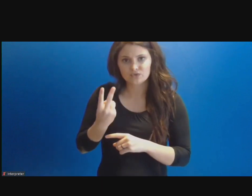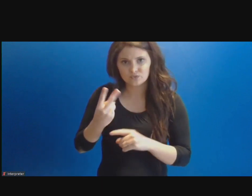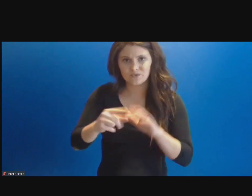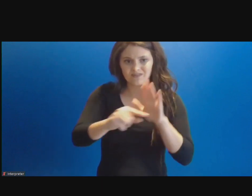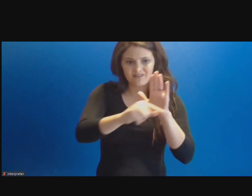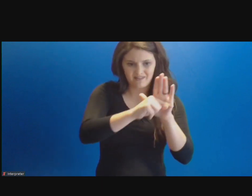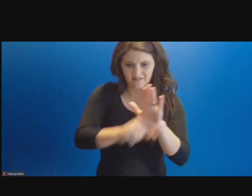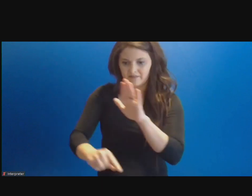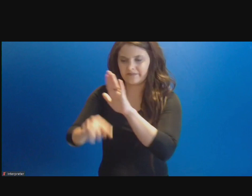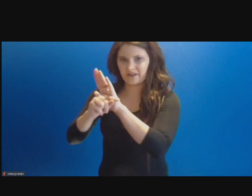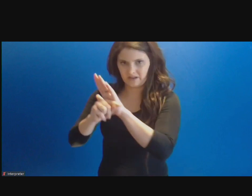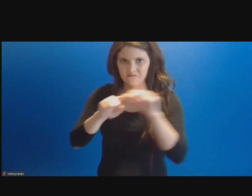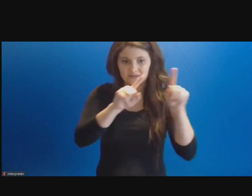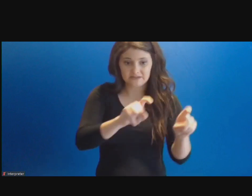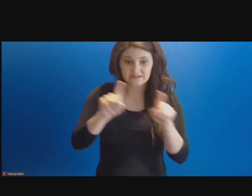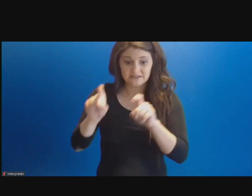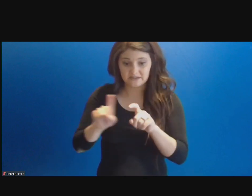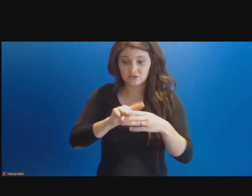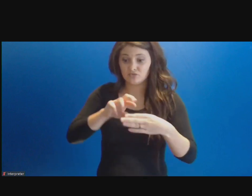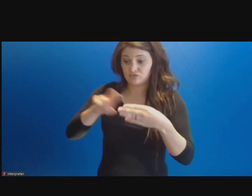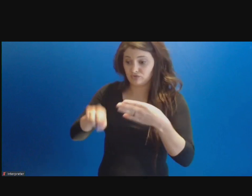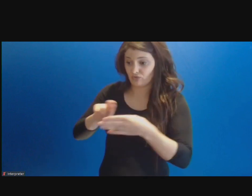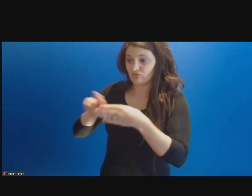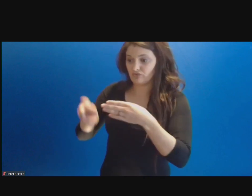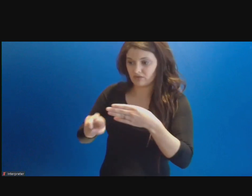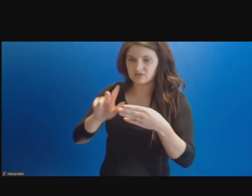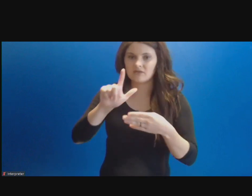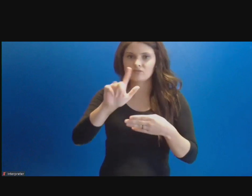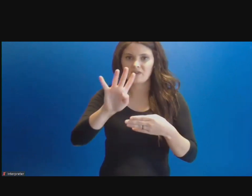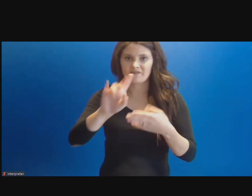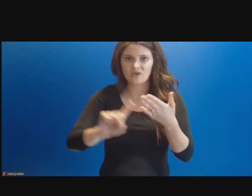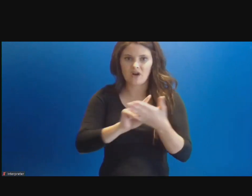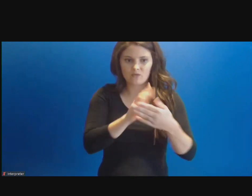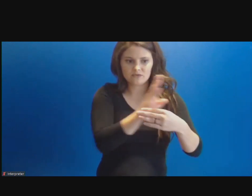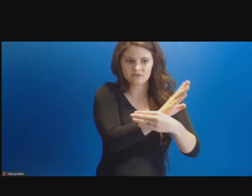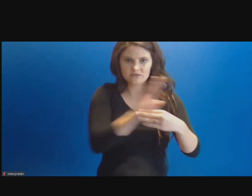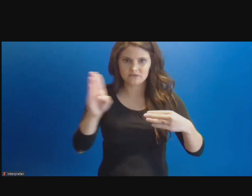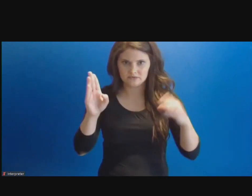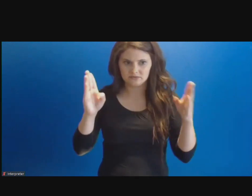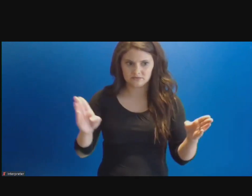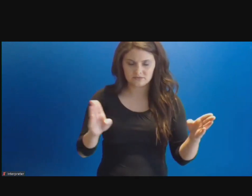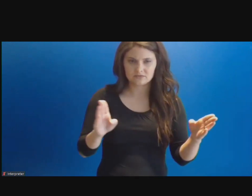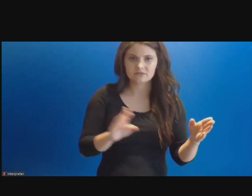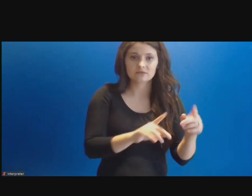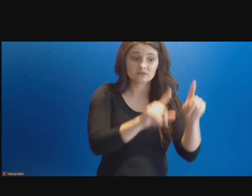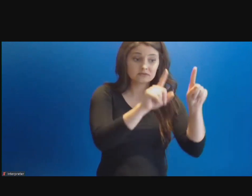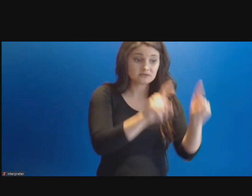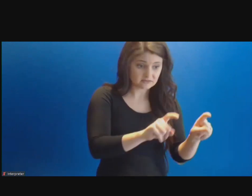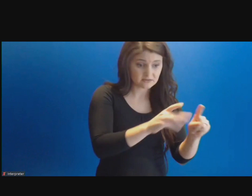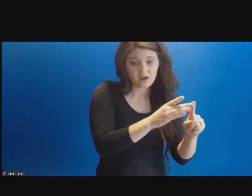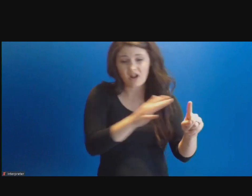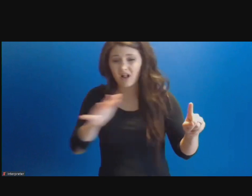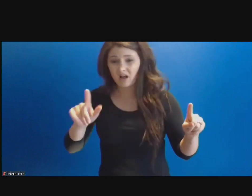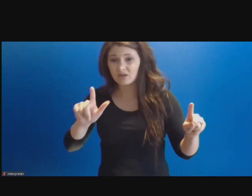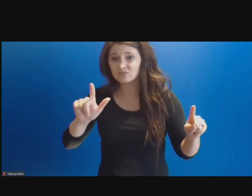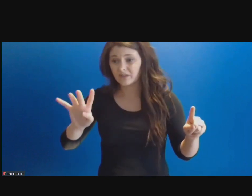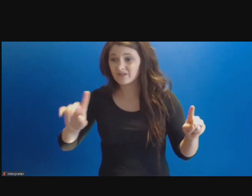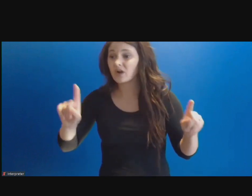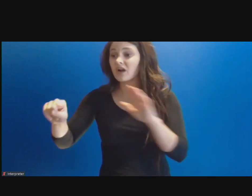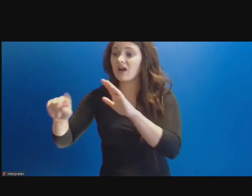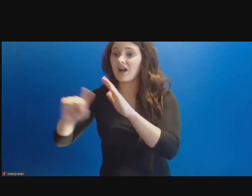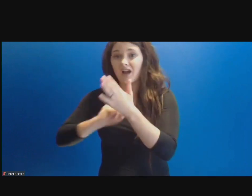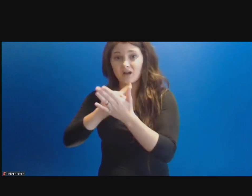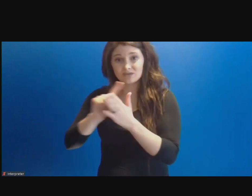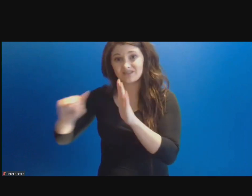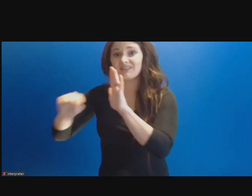negative COVID-19 tests at least 24 hours apart. This method is preferred for hospitalized patients, and we're